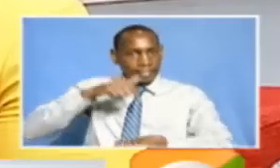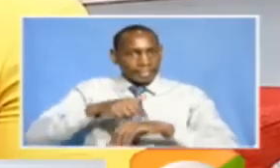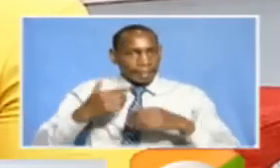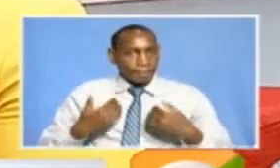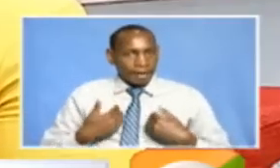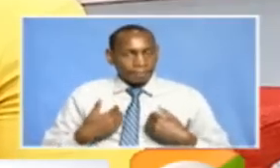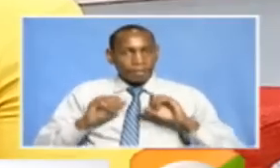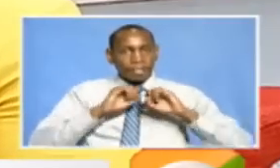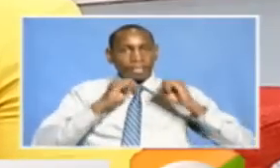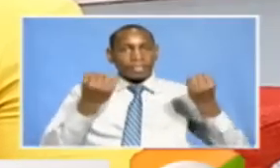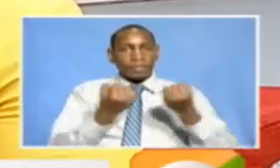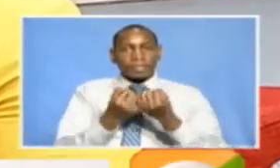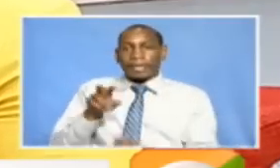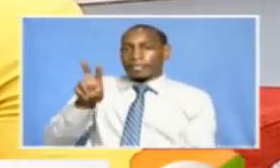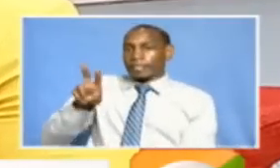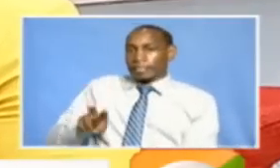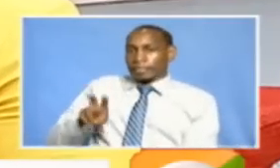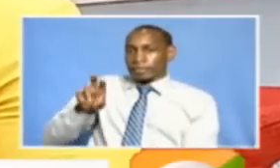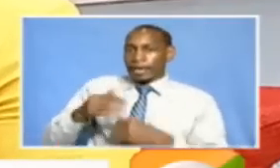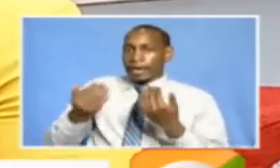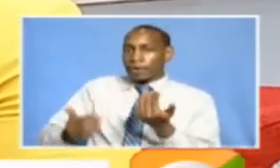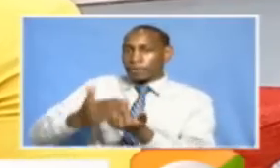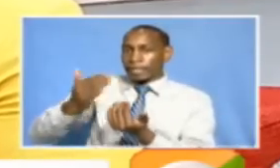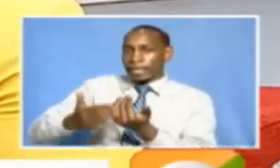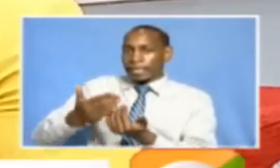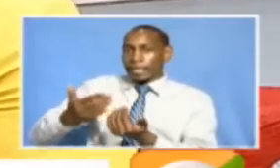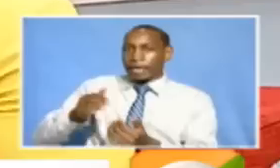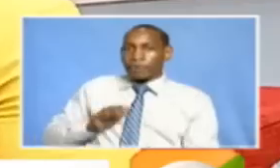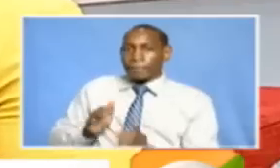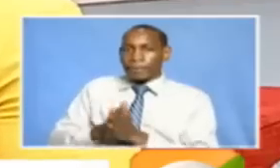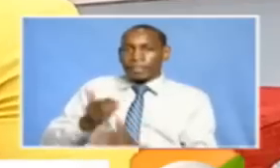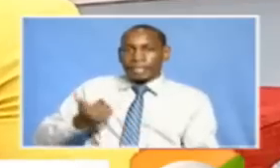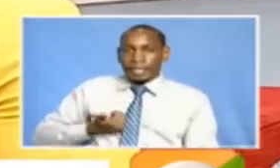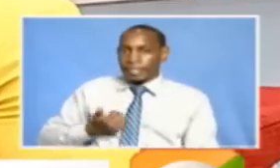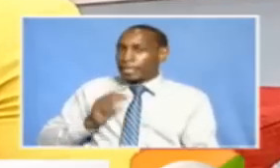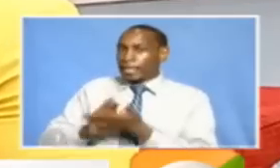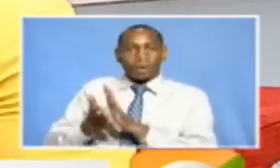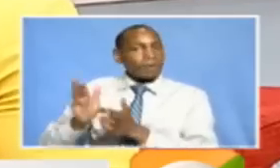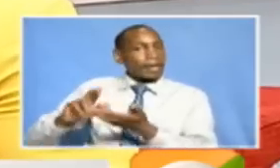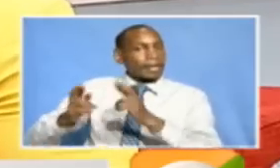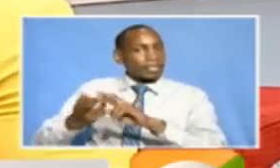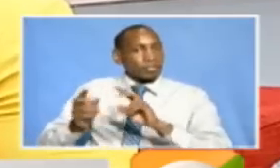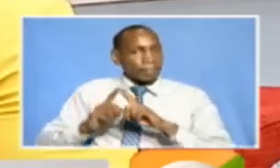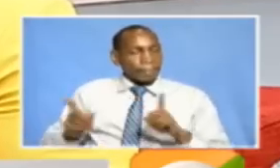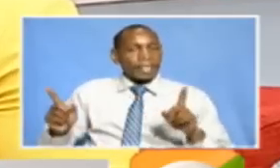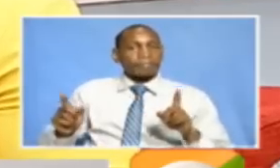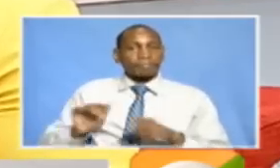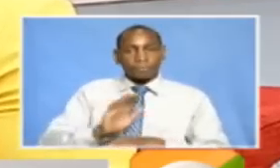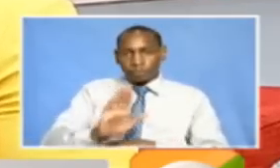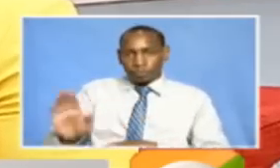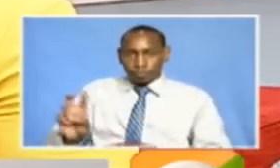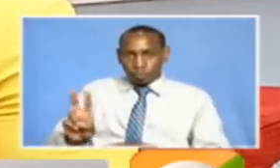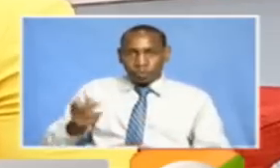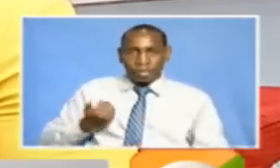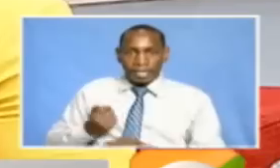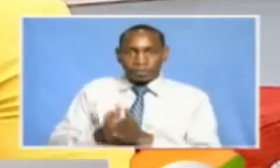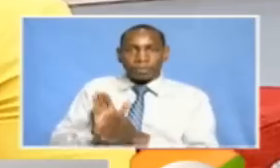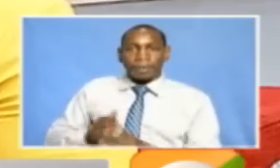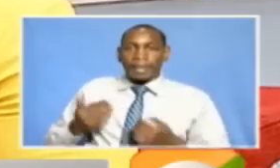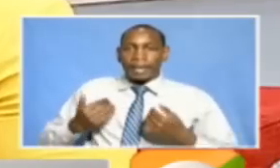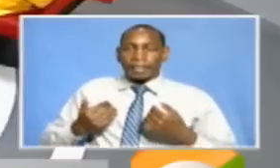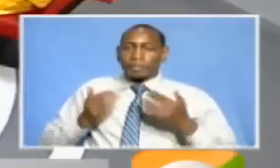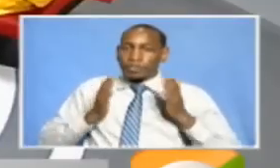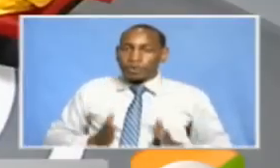that societal attitude in terms of how we treat women and girls, not because we have a relationship with them, but because they are human beings with